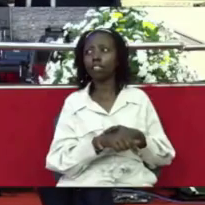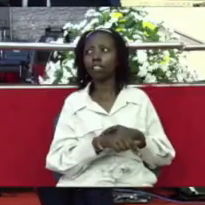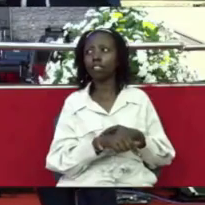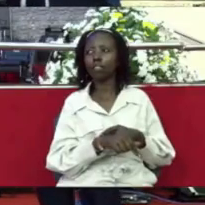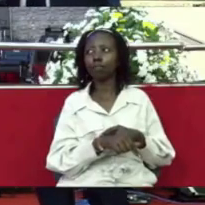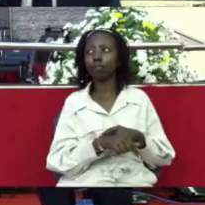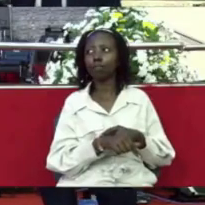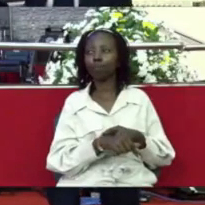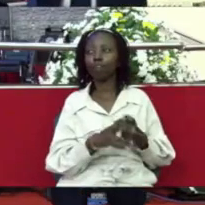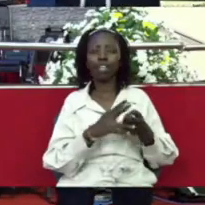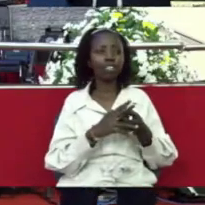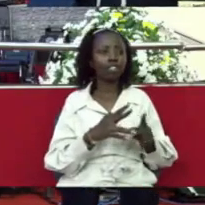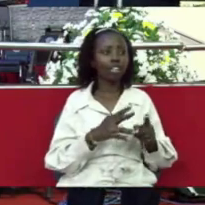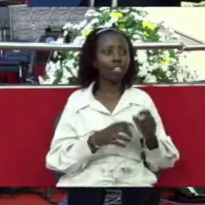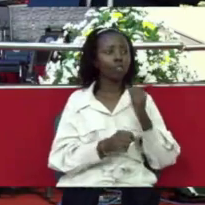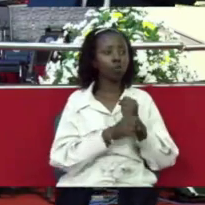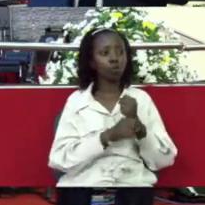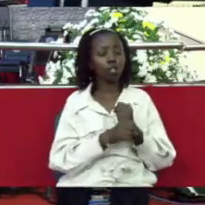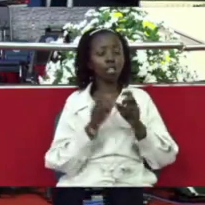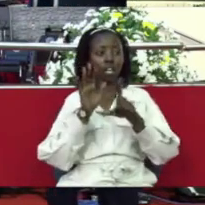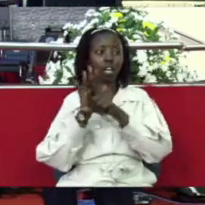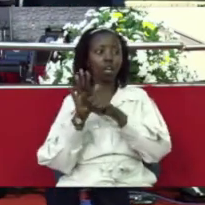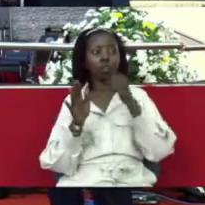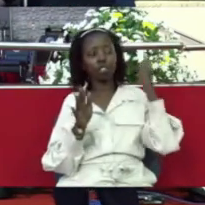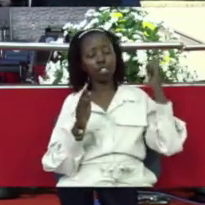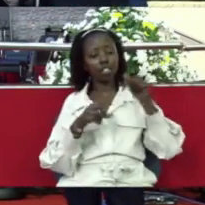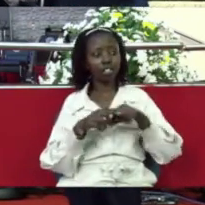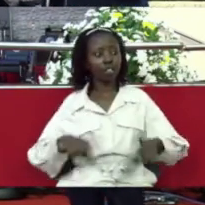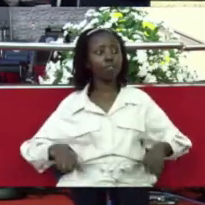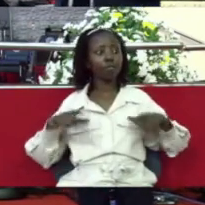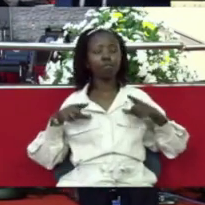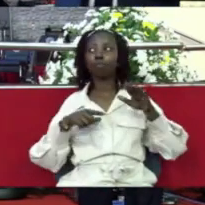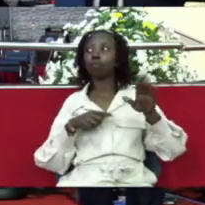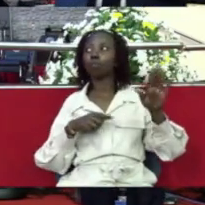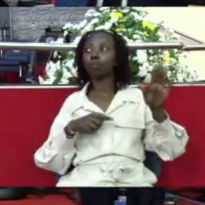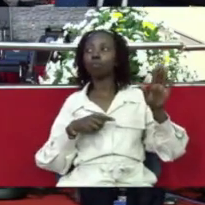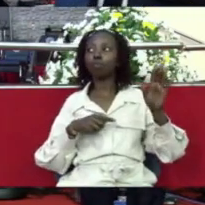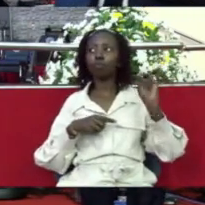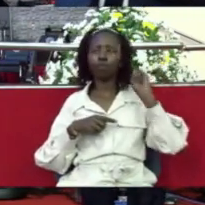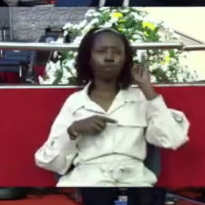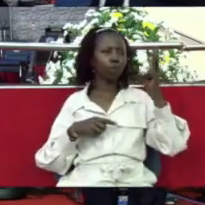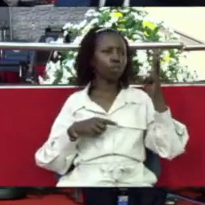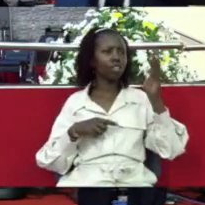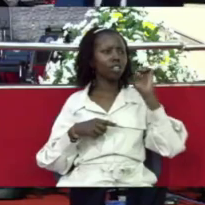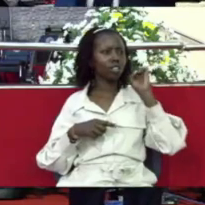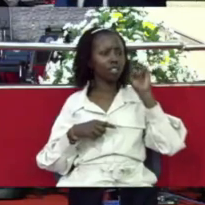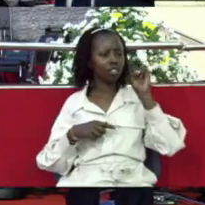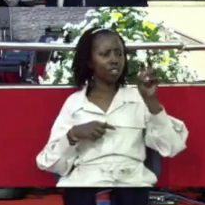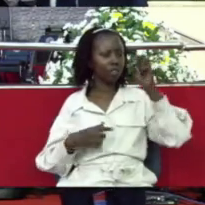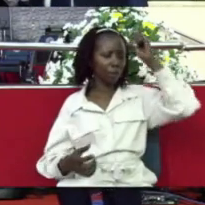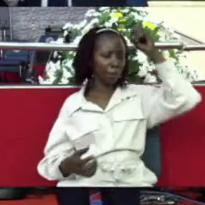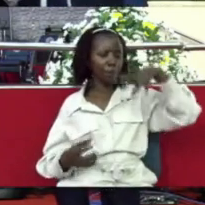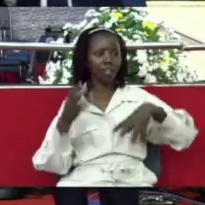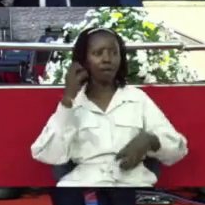tu utaanza kufanyisha kazi sheria hizi. In your life, katika maisha yako, you're going to see a miracle breakthrough.